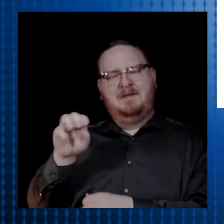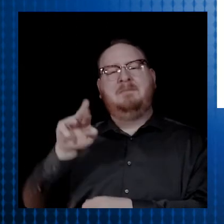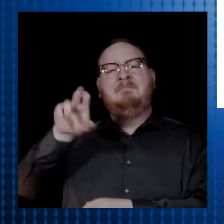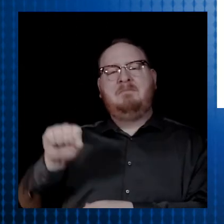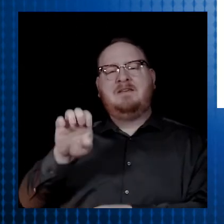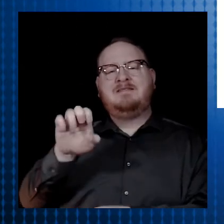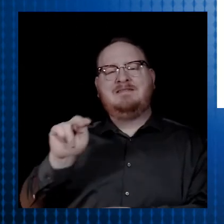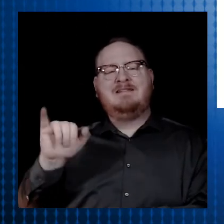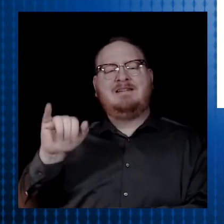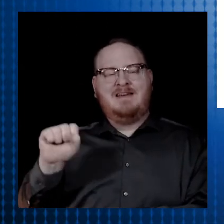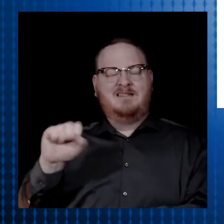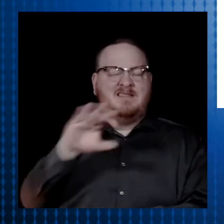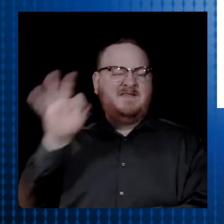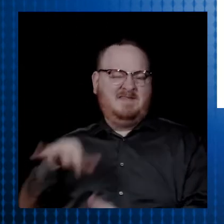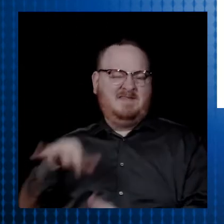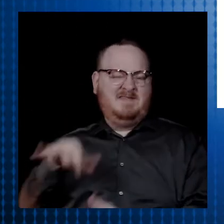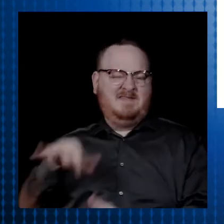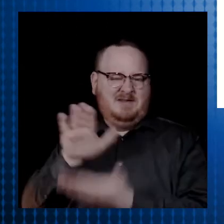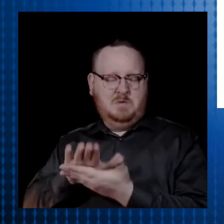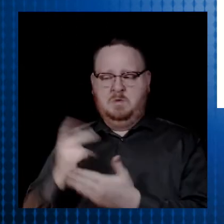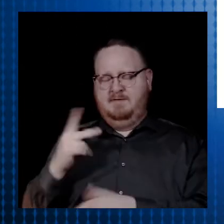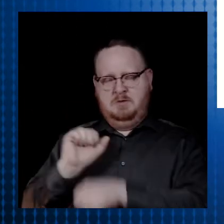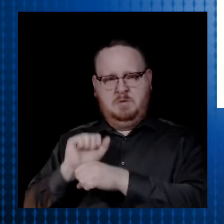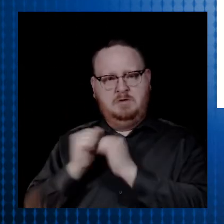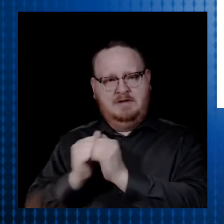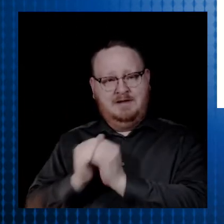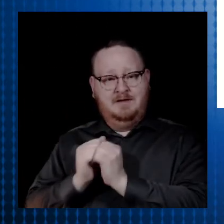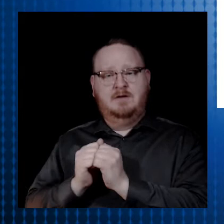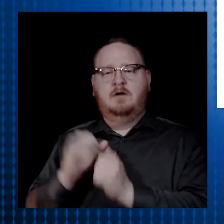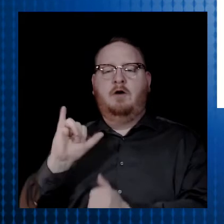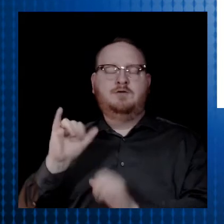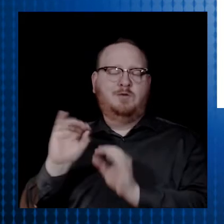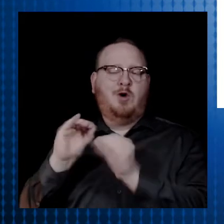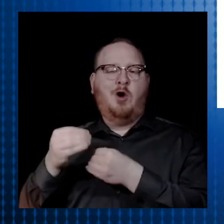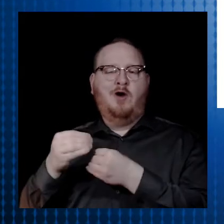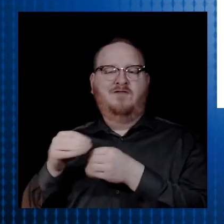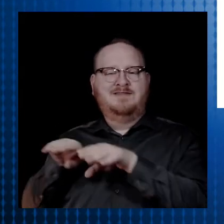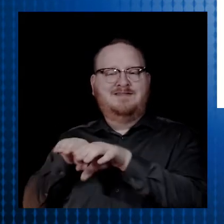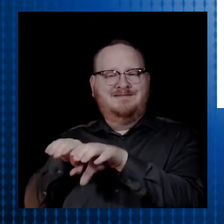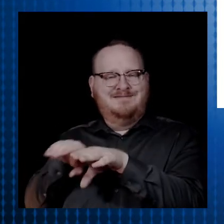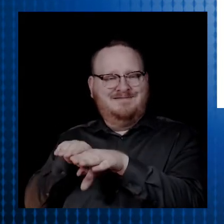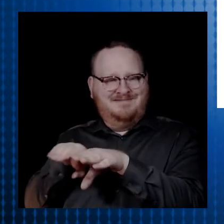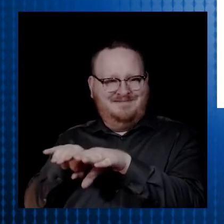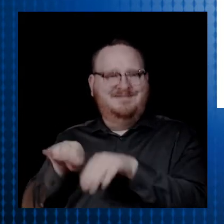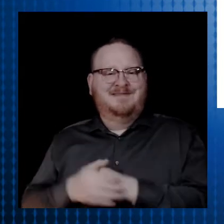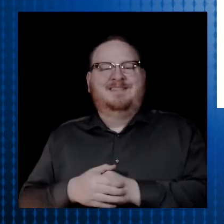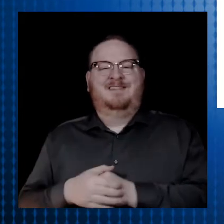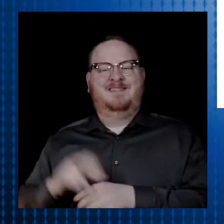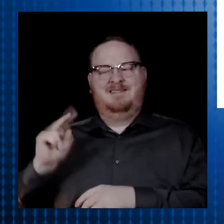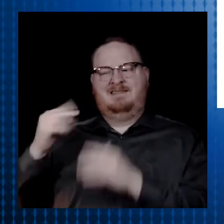Ennis in the Flint schools. And we also had an office next to each other at one point on the second floor in